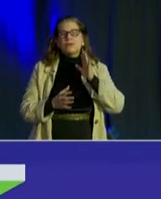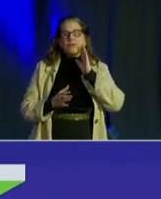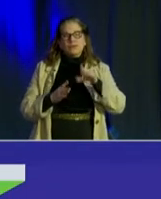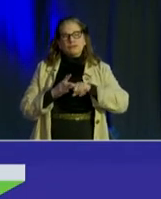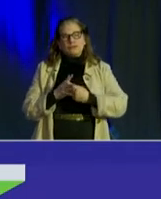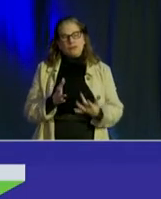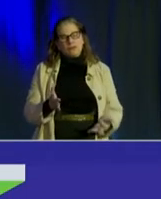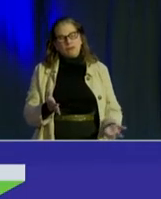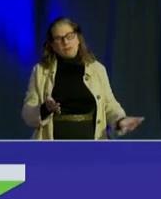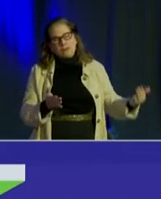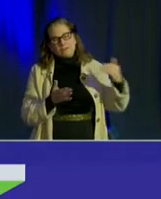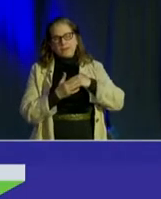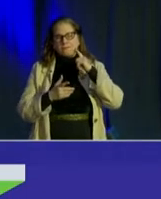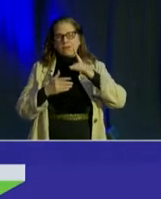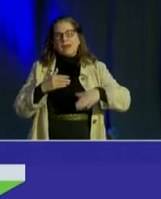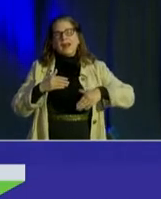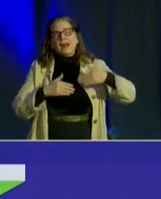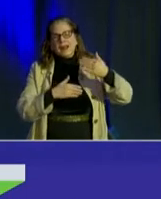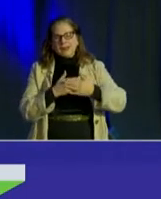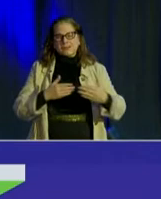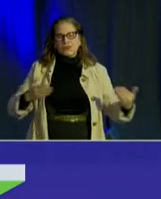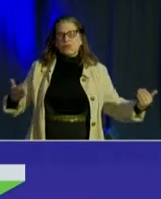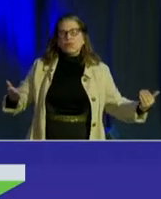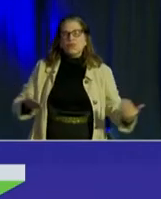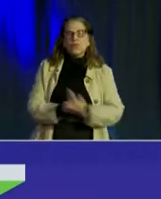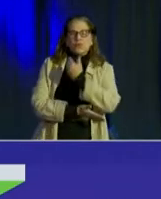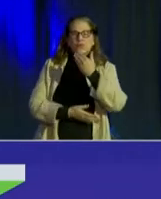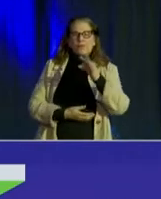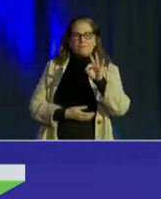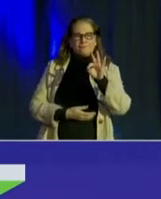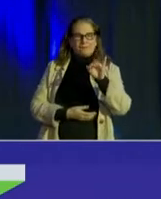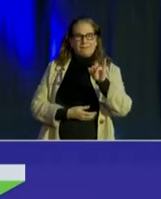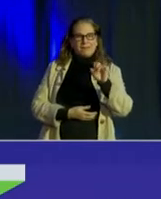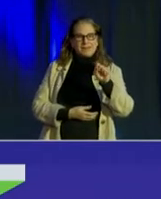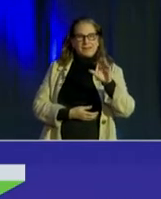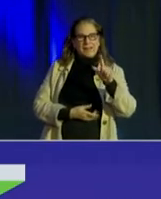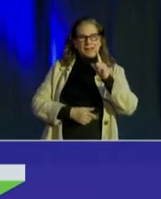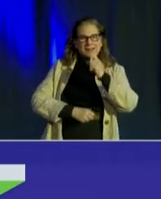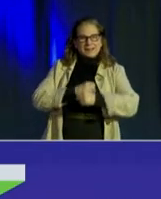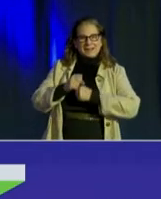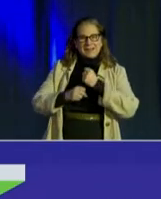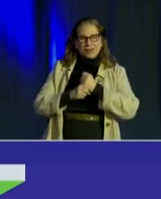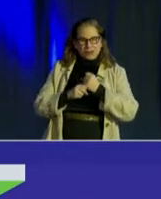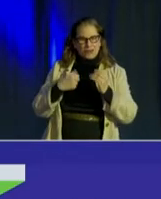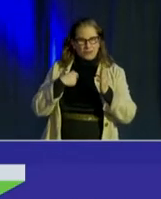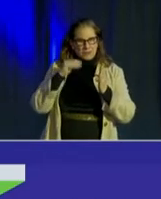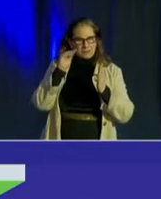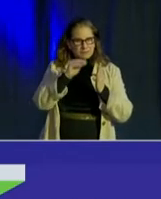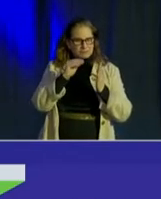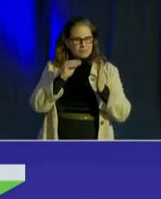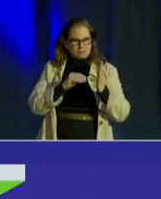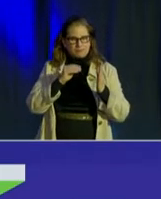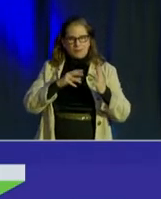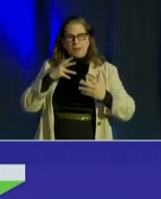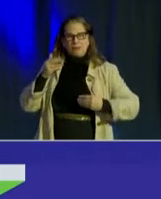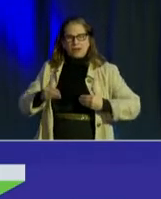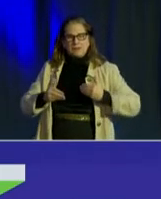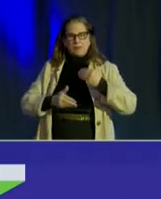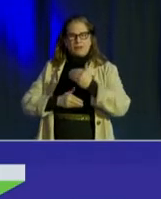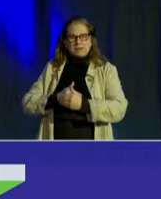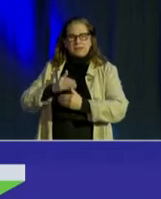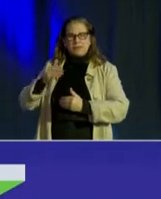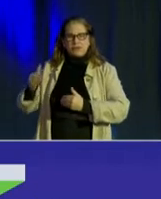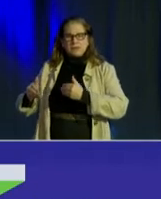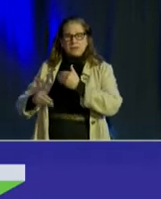you a little bit about how the budget is put together. So there's two main components to our budget: an operating budget